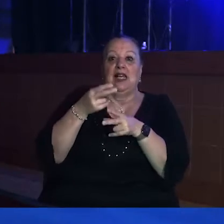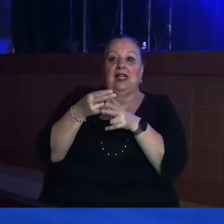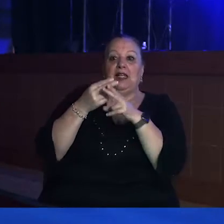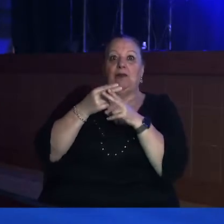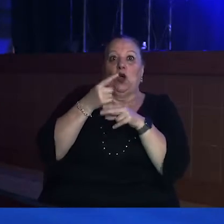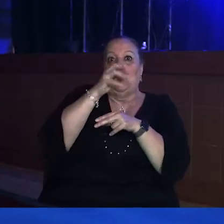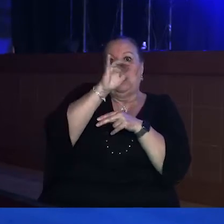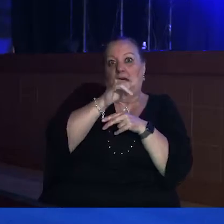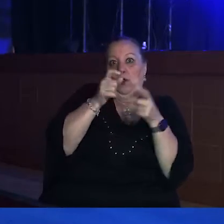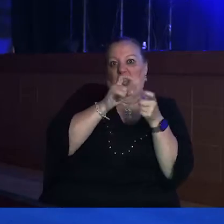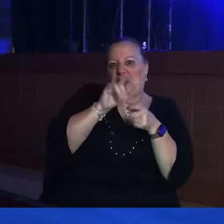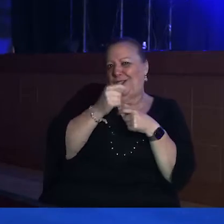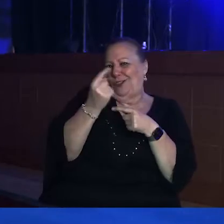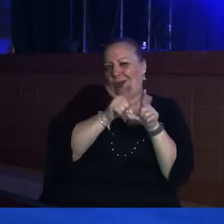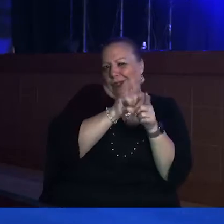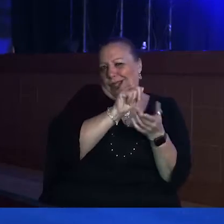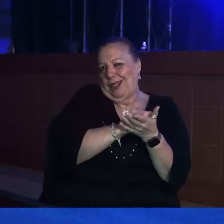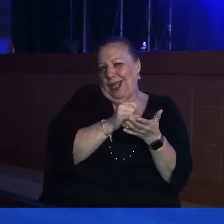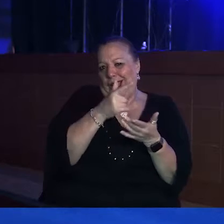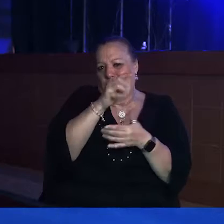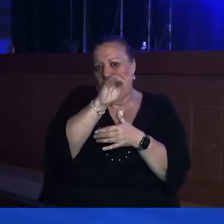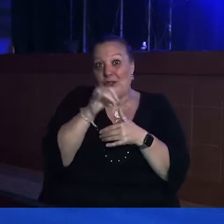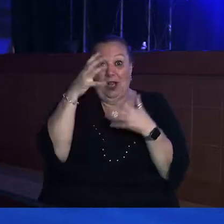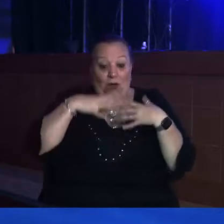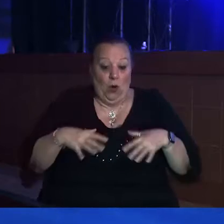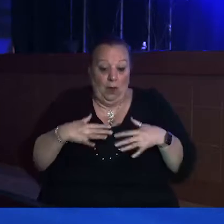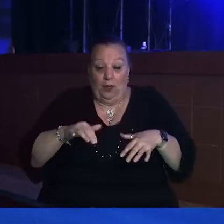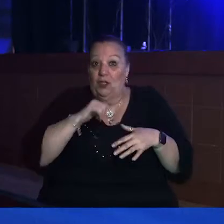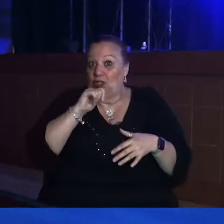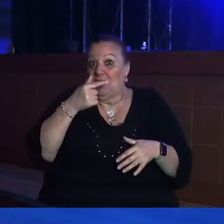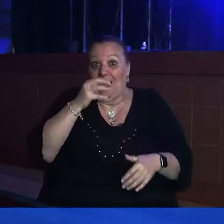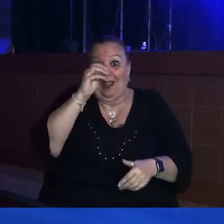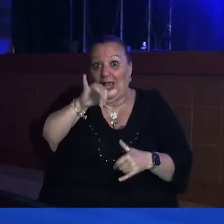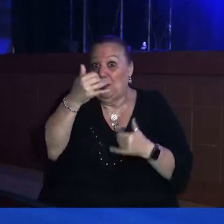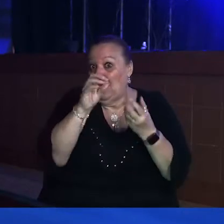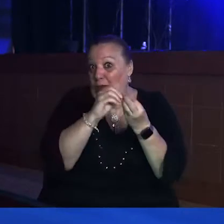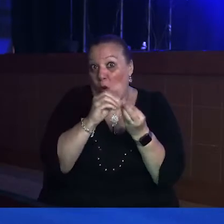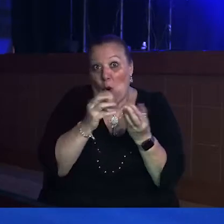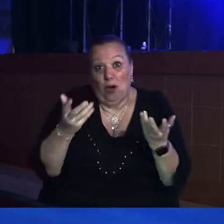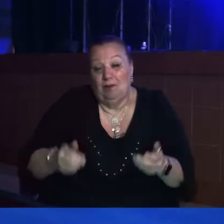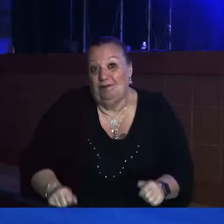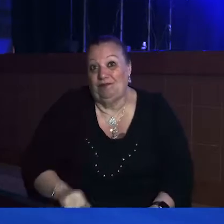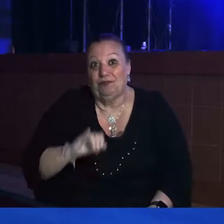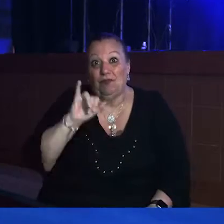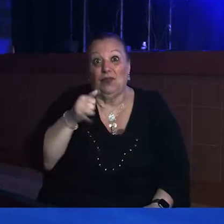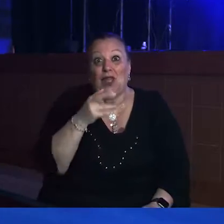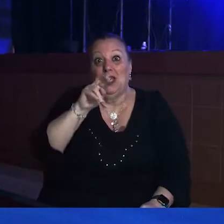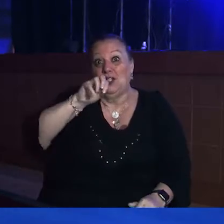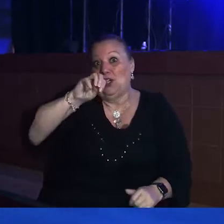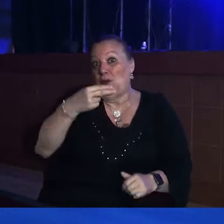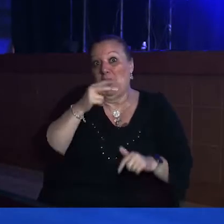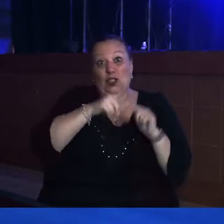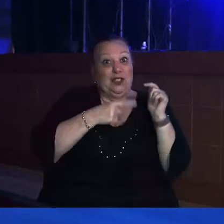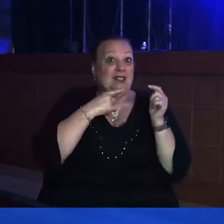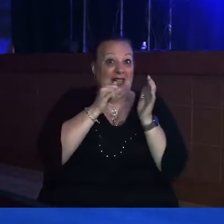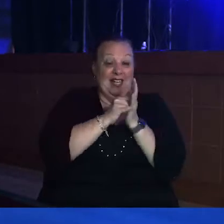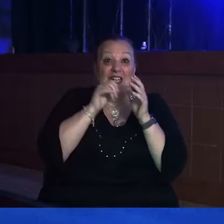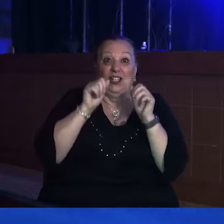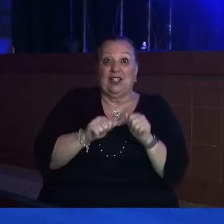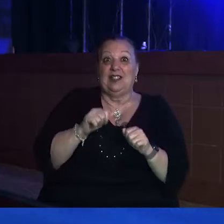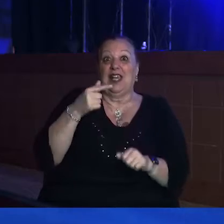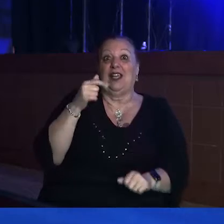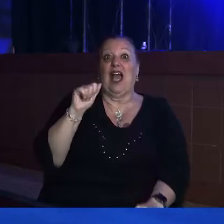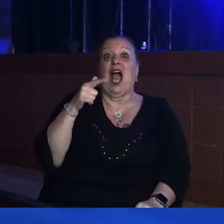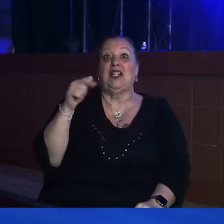handle it, or something like that. She never wears it because she's not Gammy anymore. Jeremiah couldn't say Gammy, but he could say Gaga. And